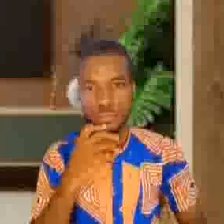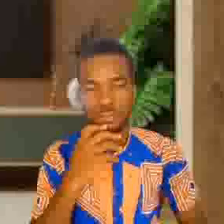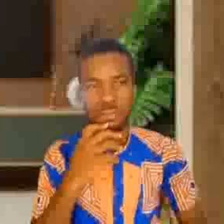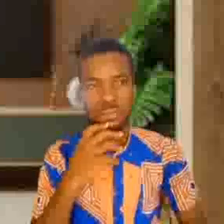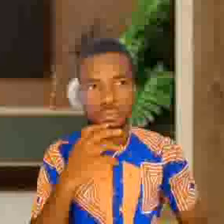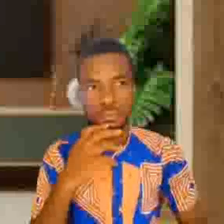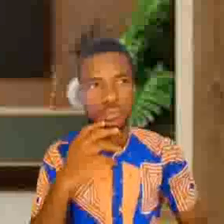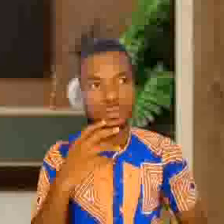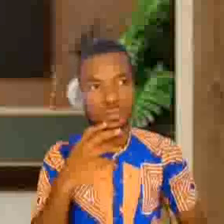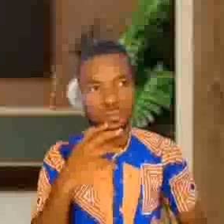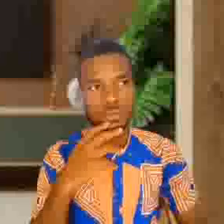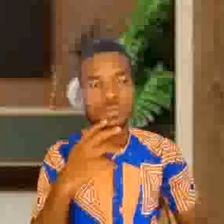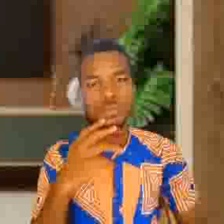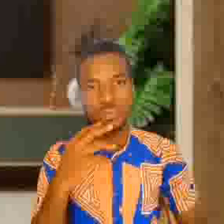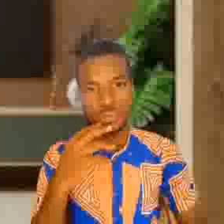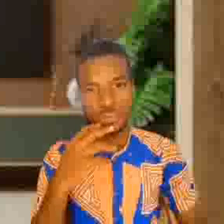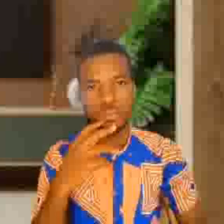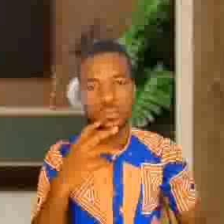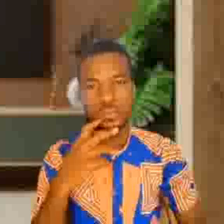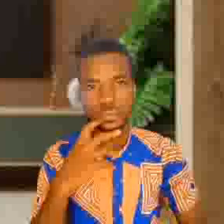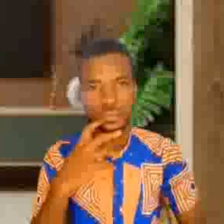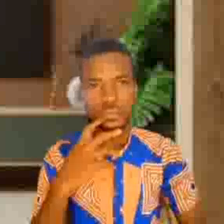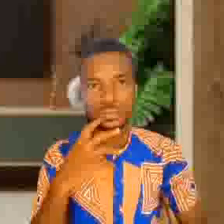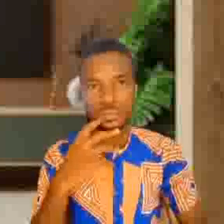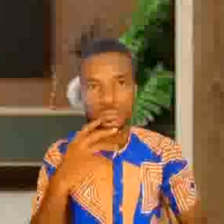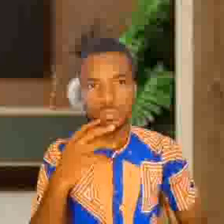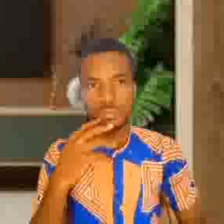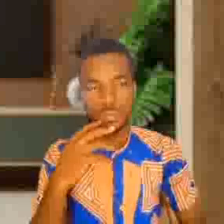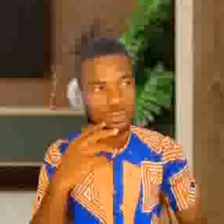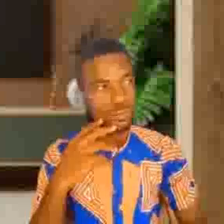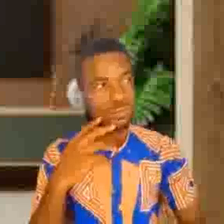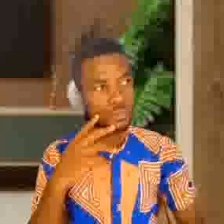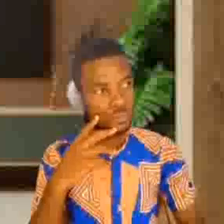to move, because he said move. And I moved, I